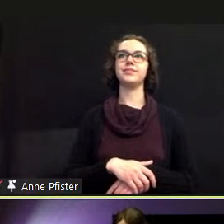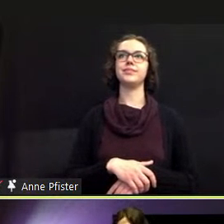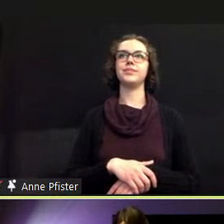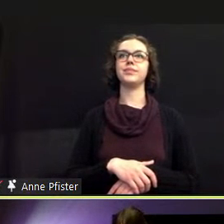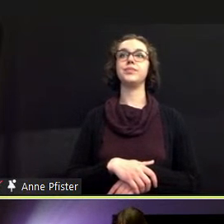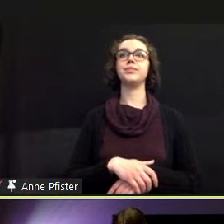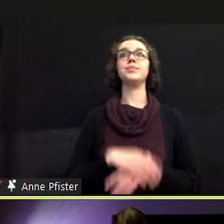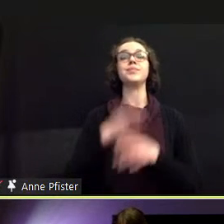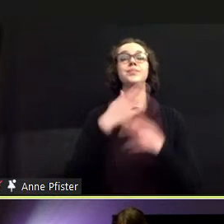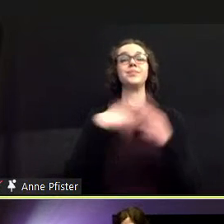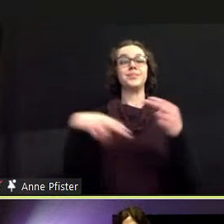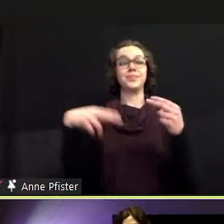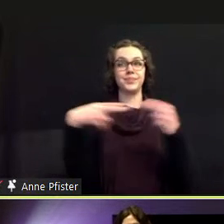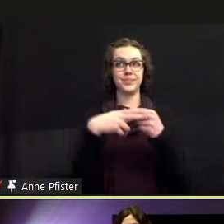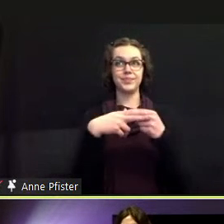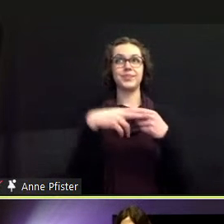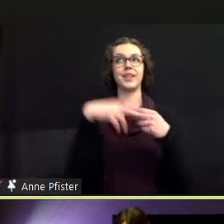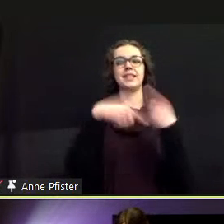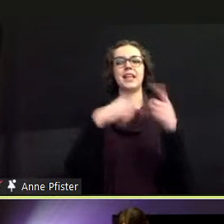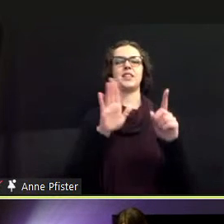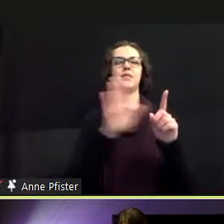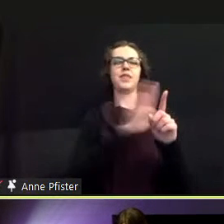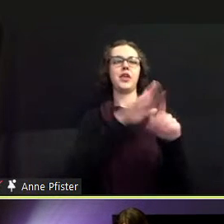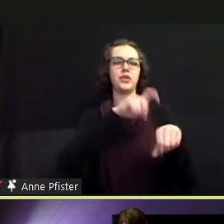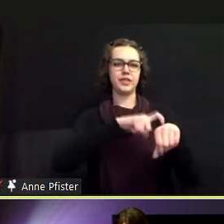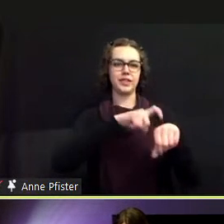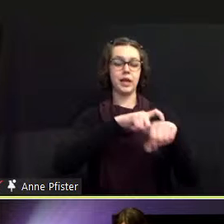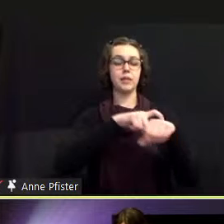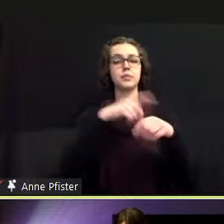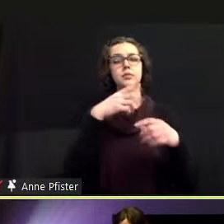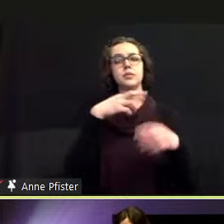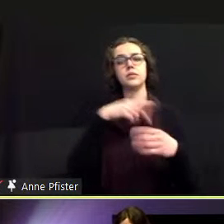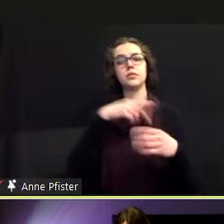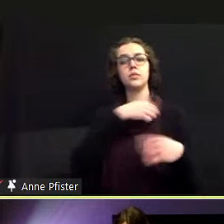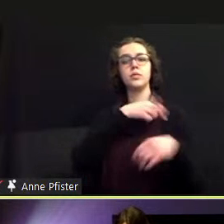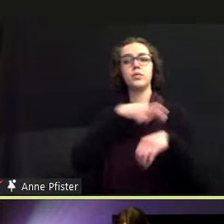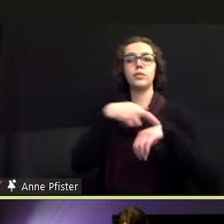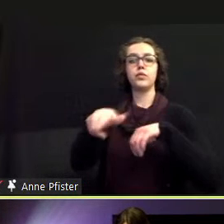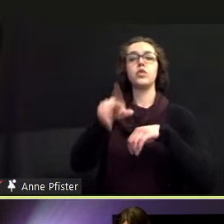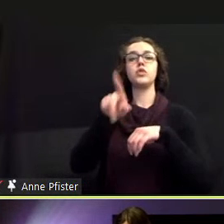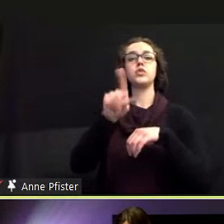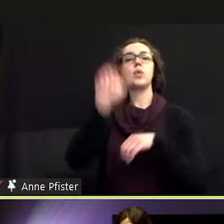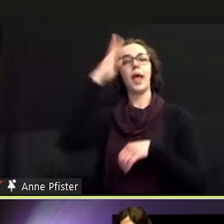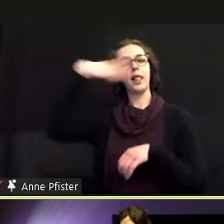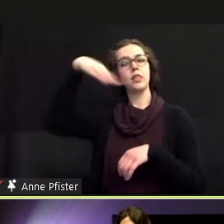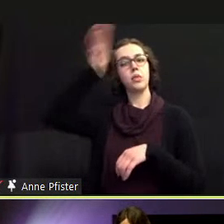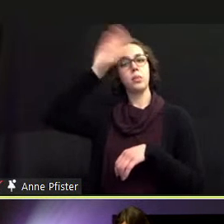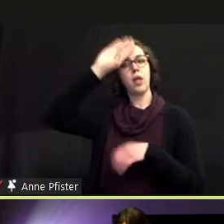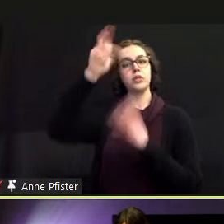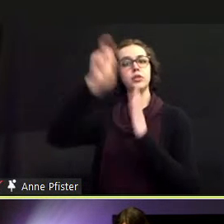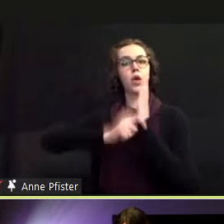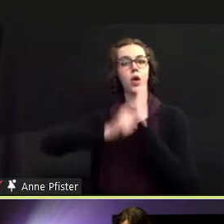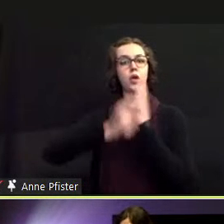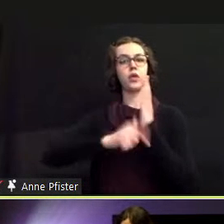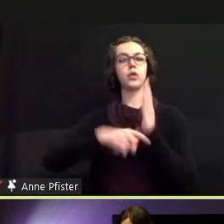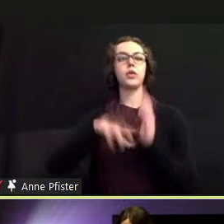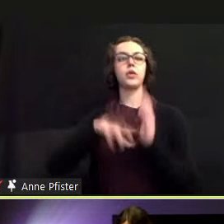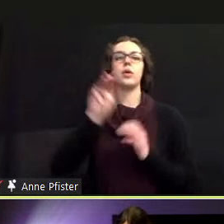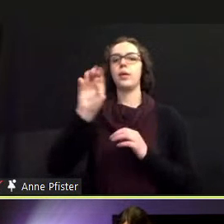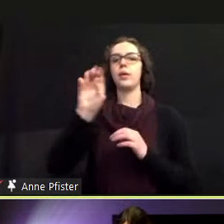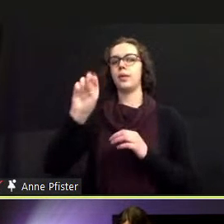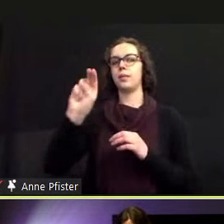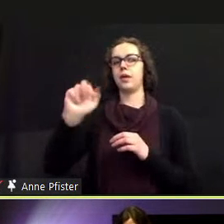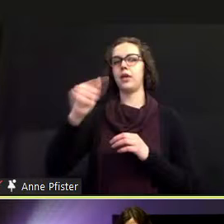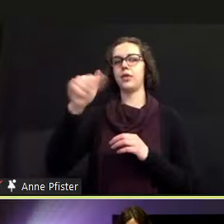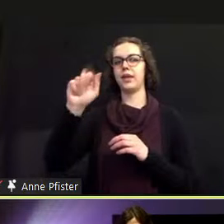The heading of this next slide, Signs of Their Times, of course refers to a seminal annual review of anthropology article co-authored by Monaghan and panel